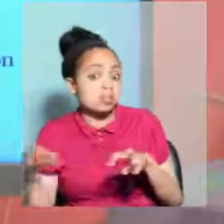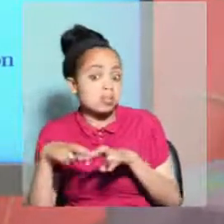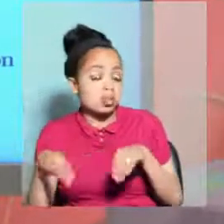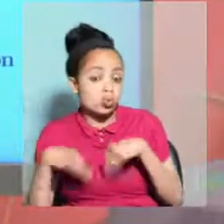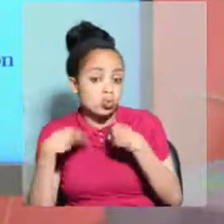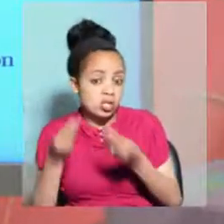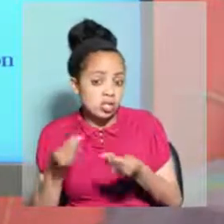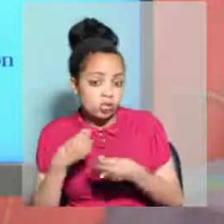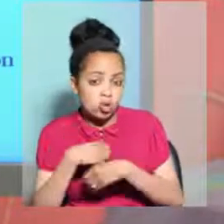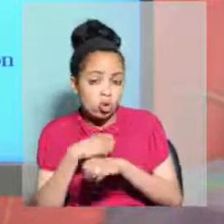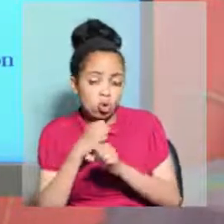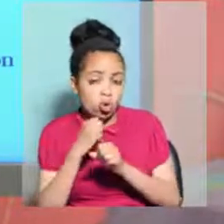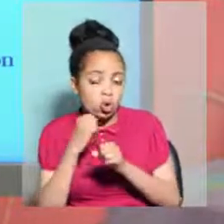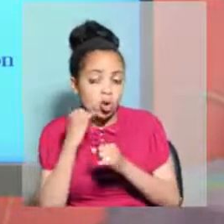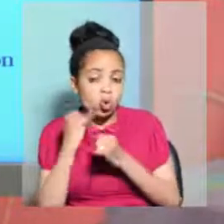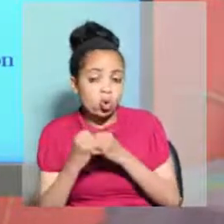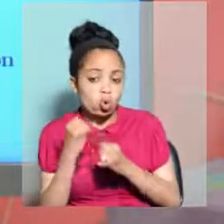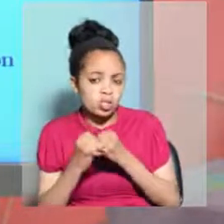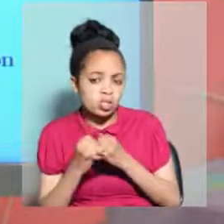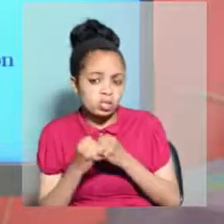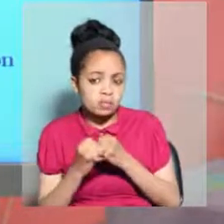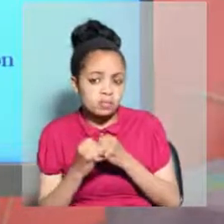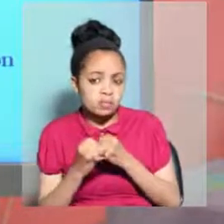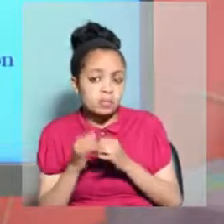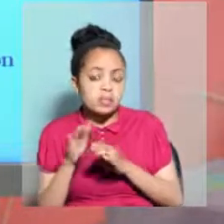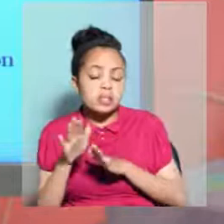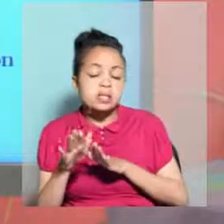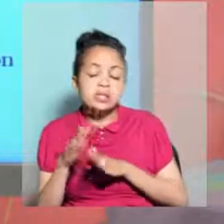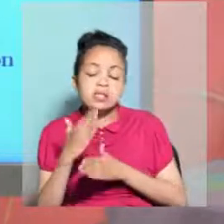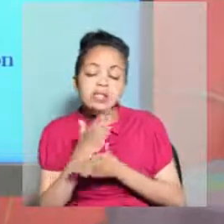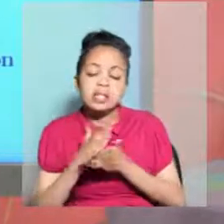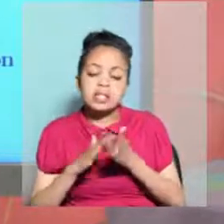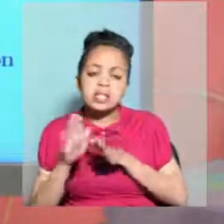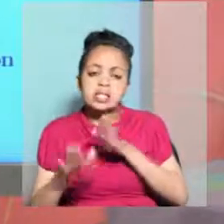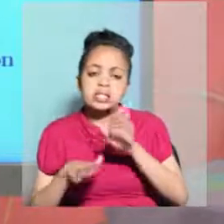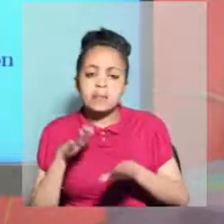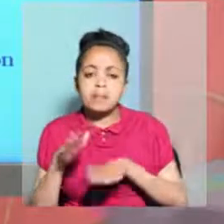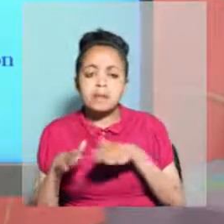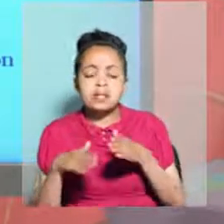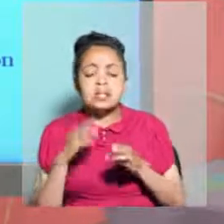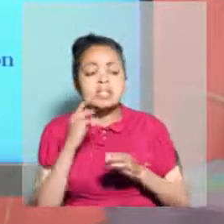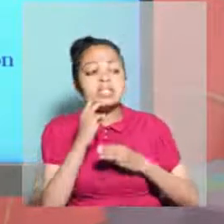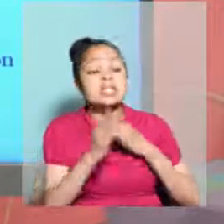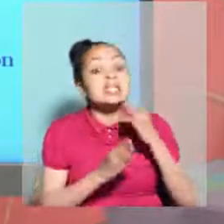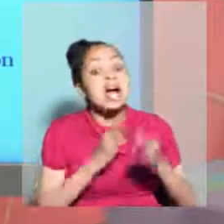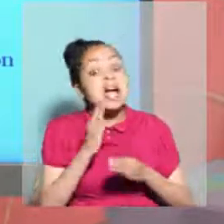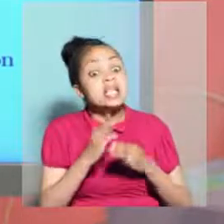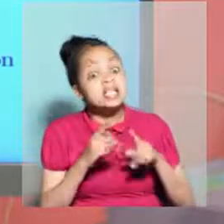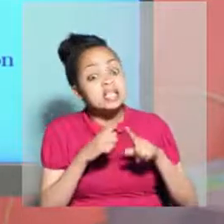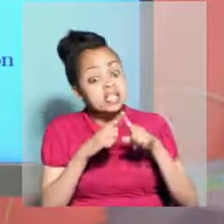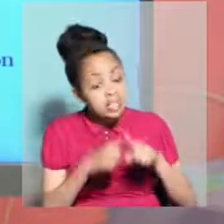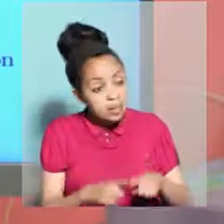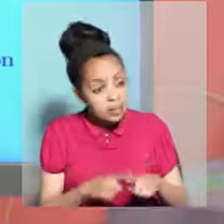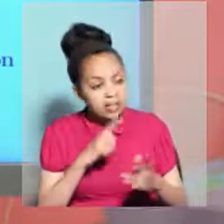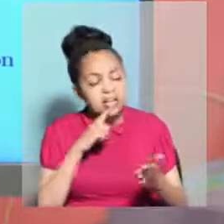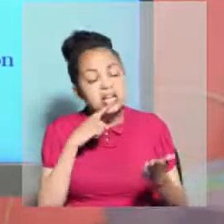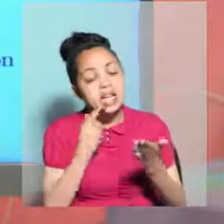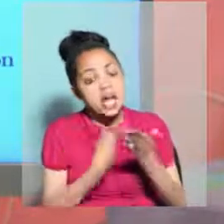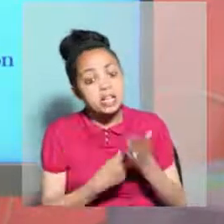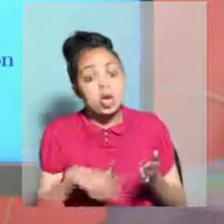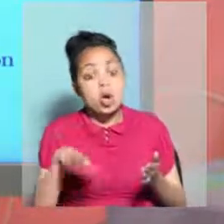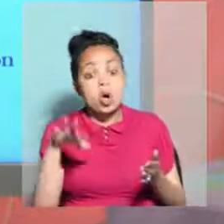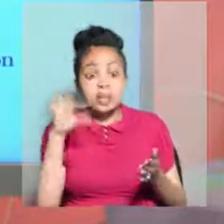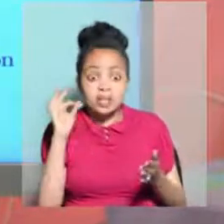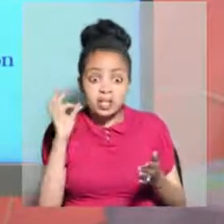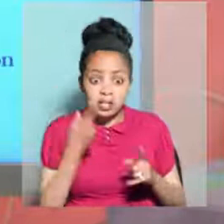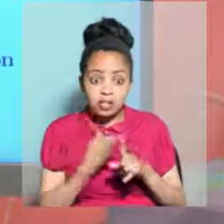give a conclusion based on that of certain step. And again, science depend on that of data that can be obtained from